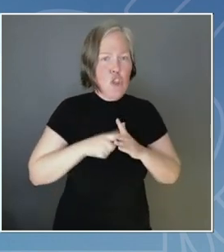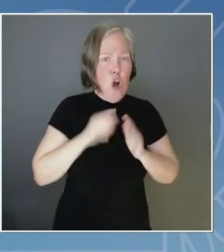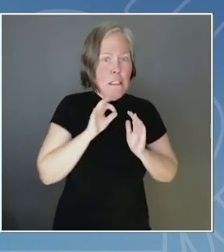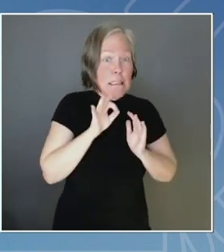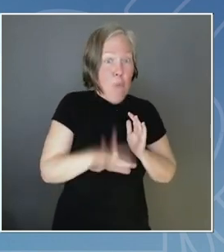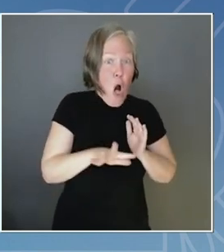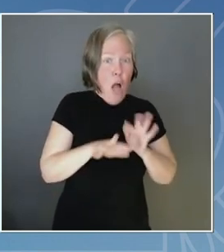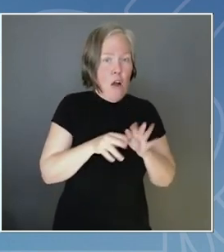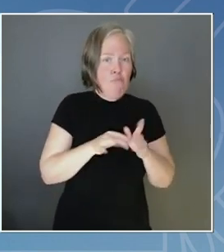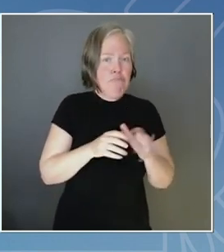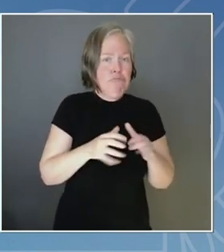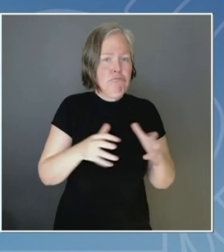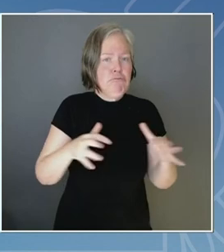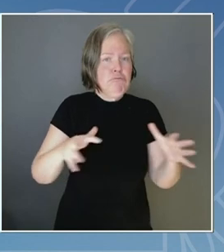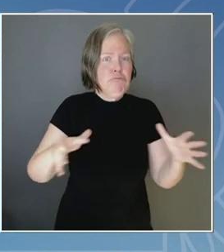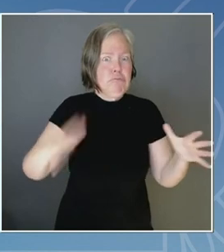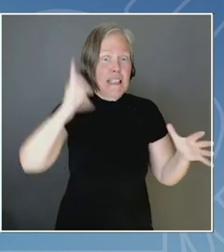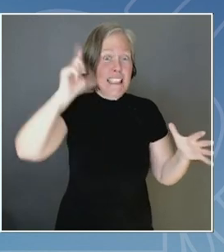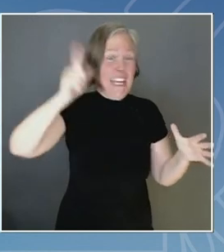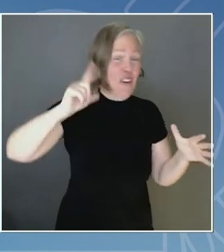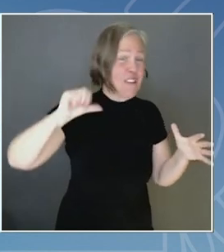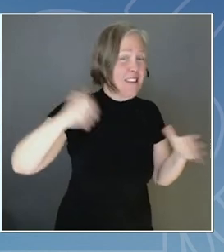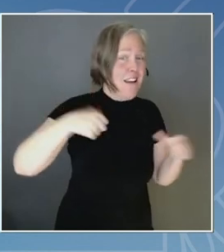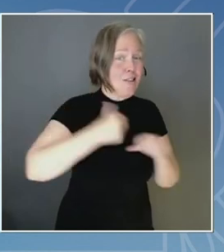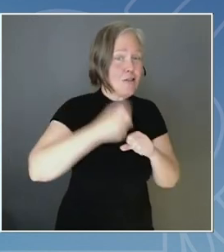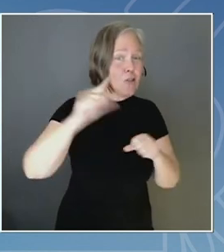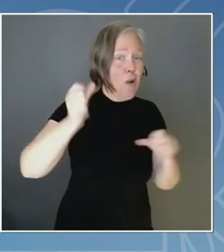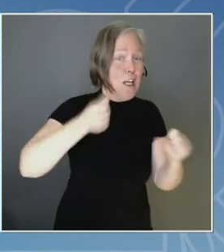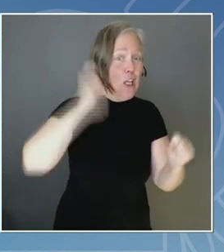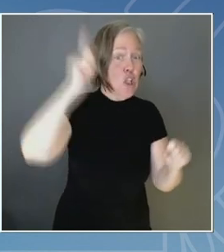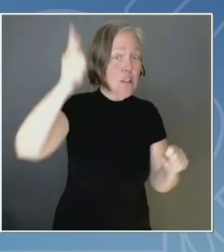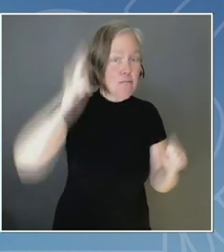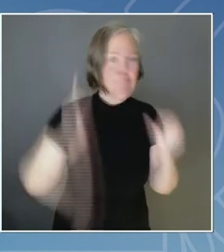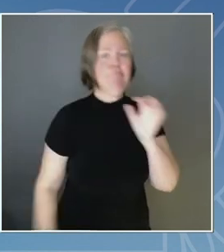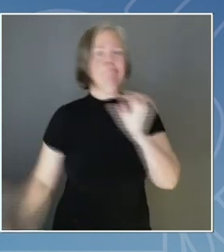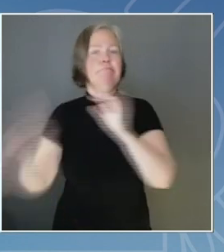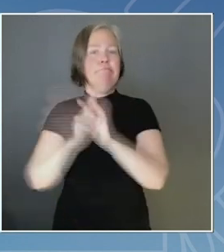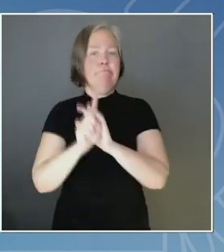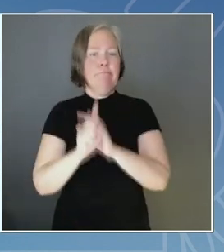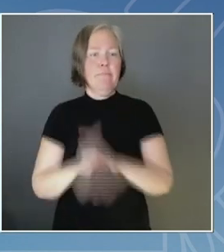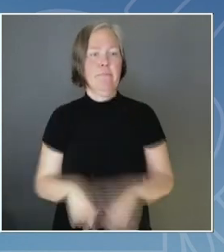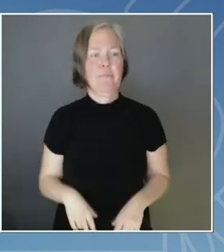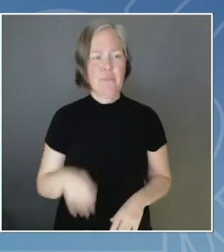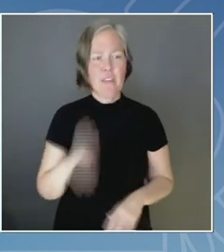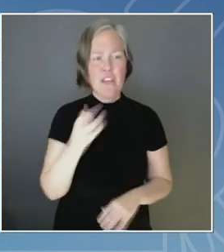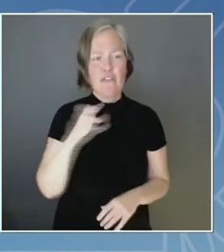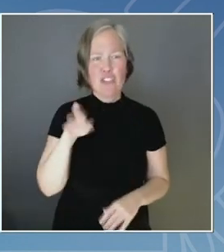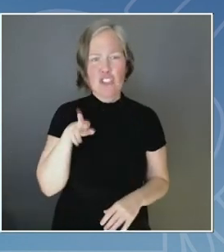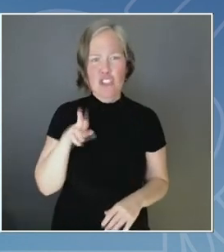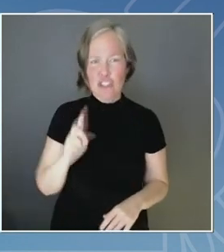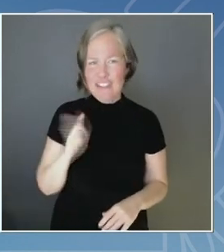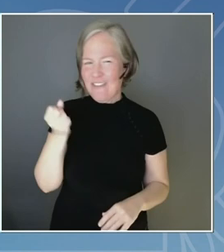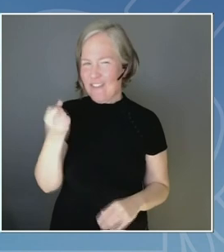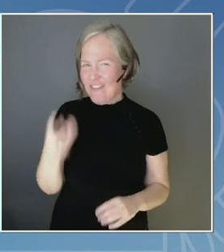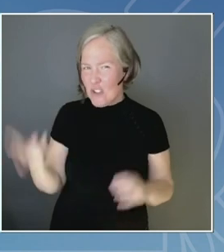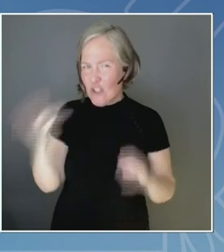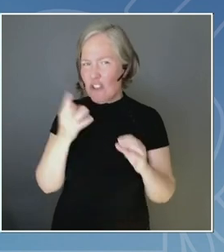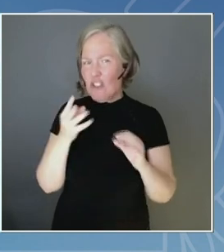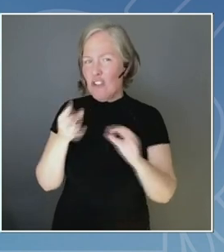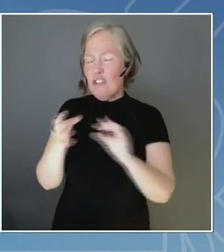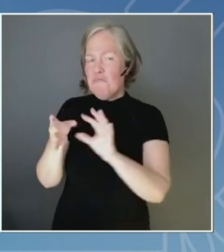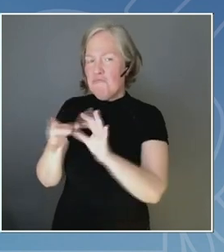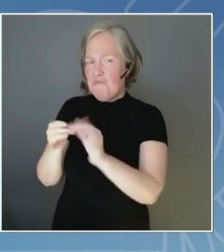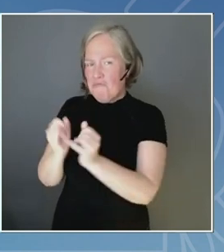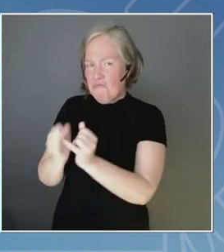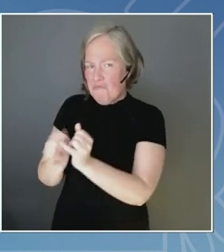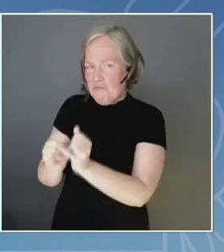We have a few minutes to wrap things up. Before I have the last say some concluding remarks, I wanted to ask if